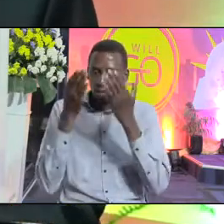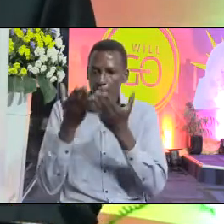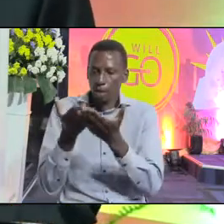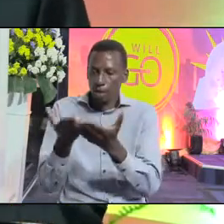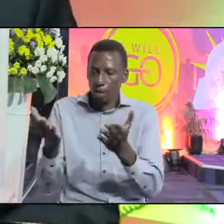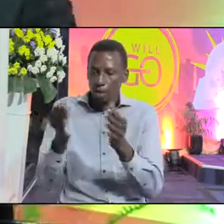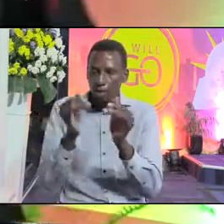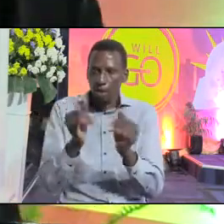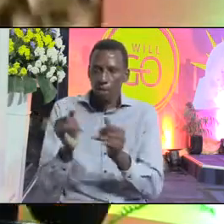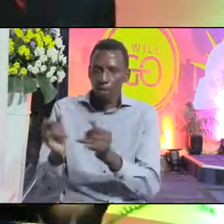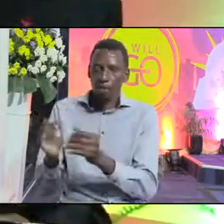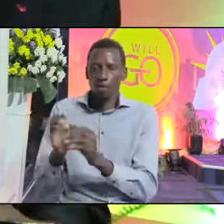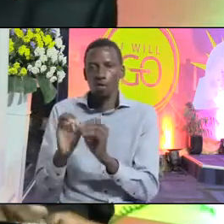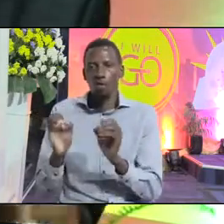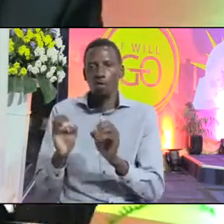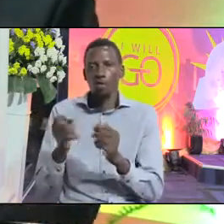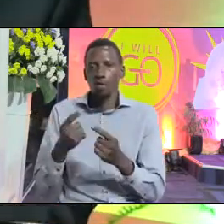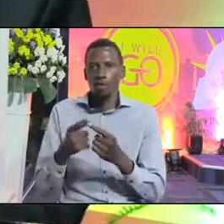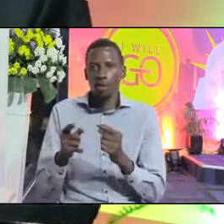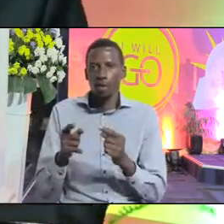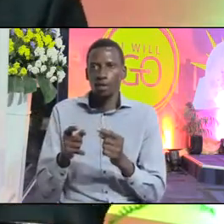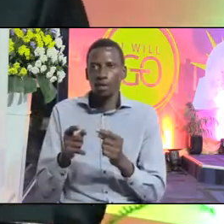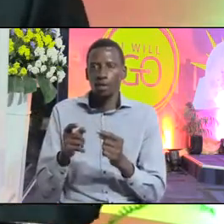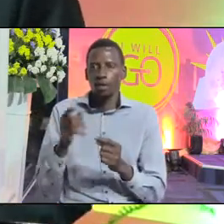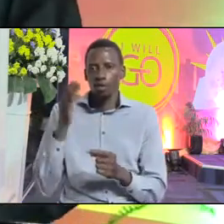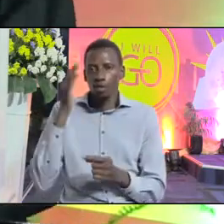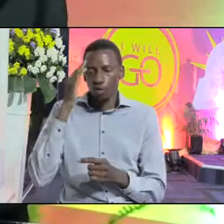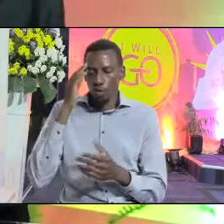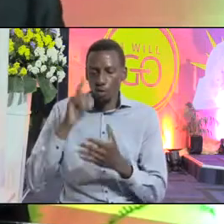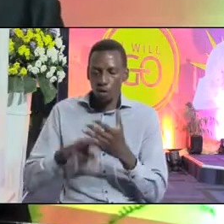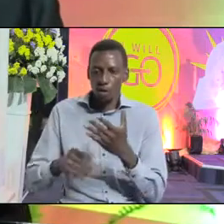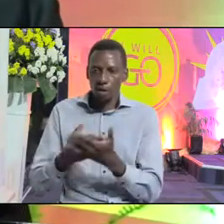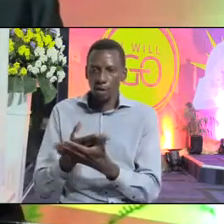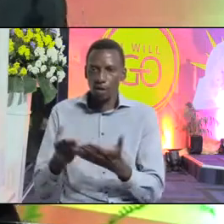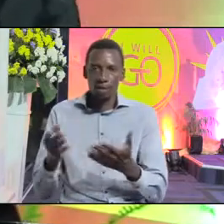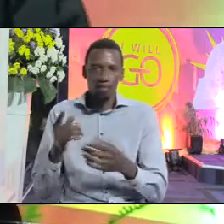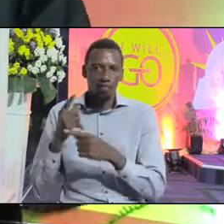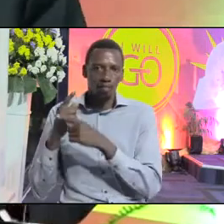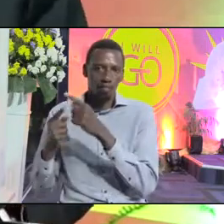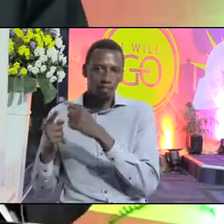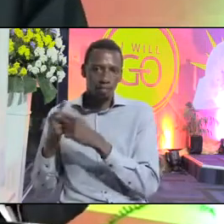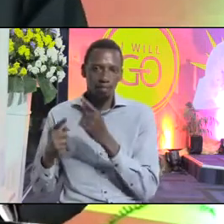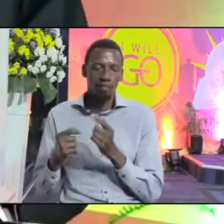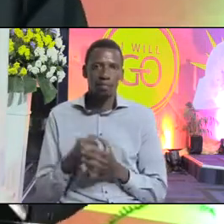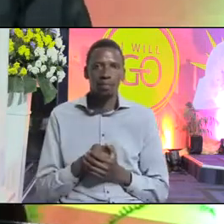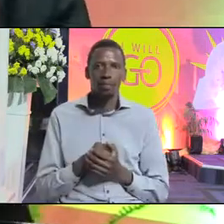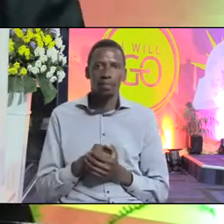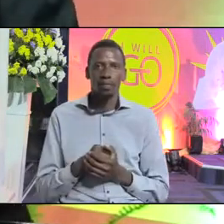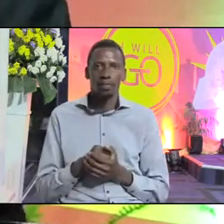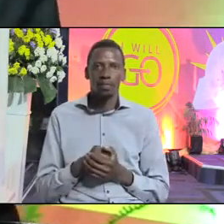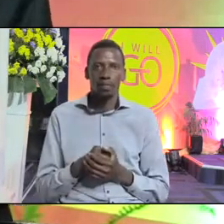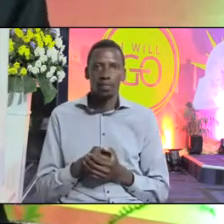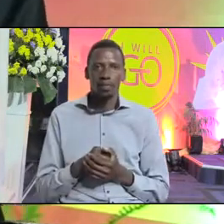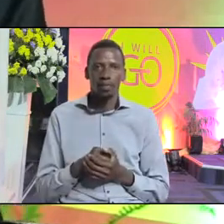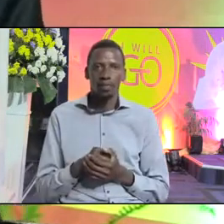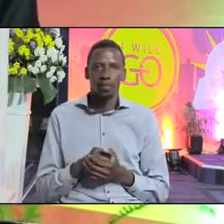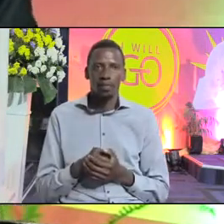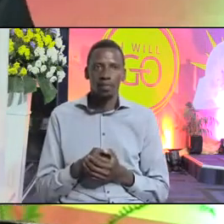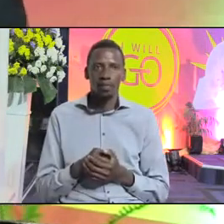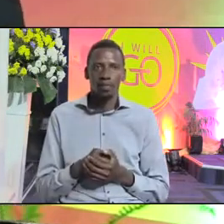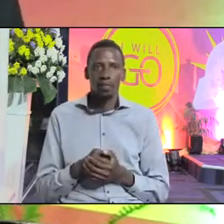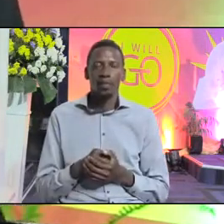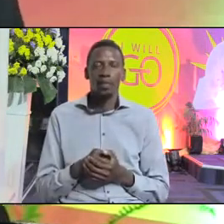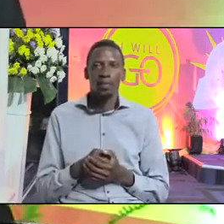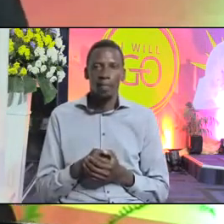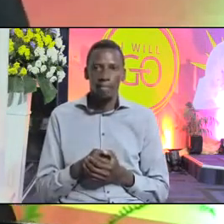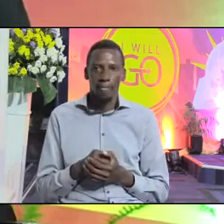individually, but he did know what they were experiencing. They to all that